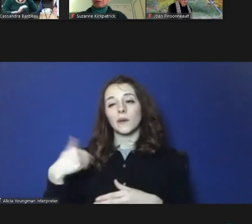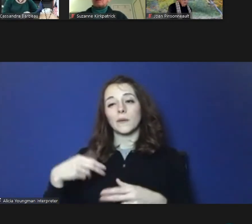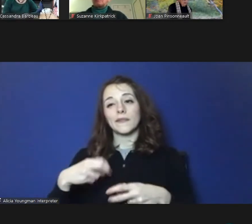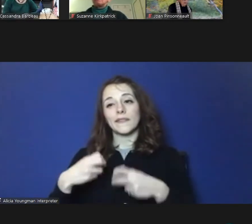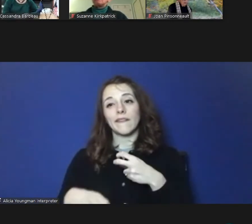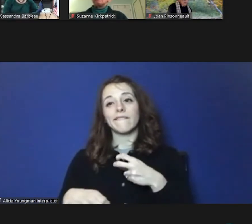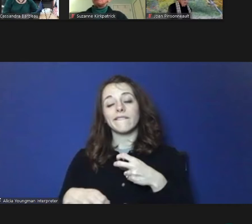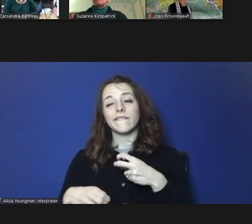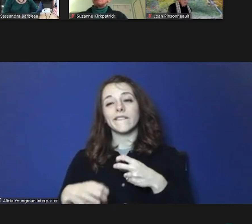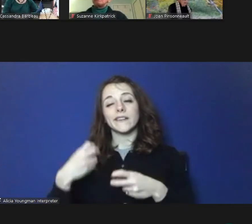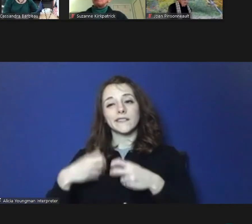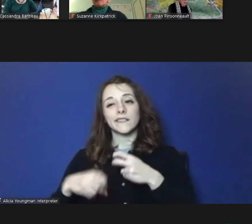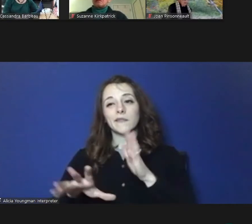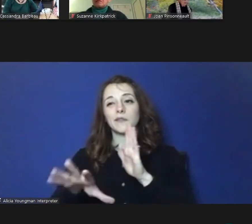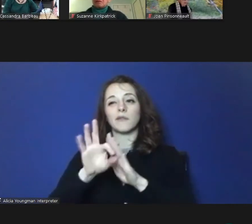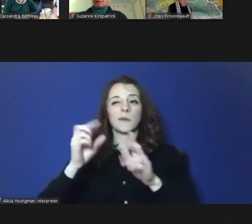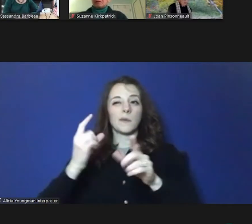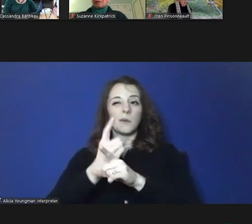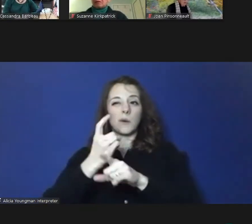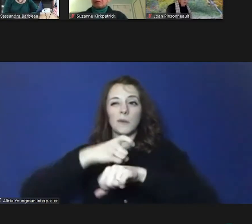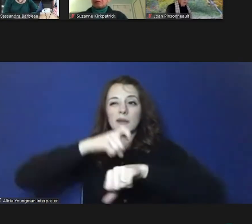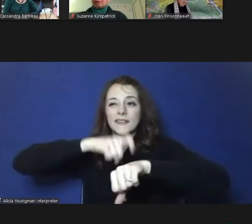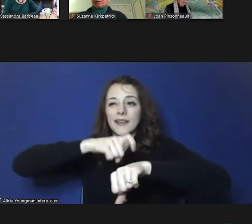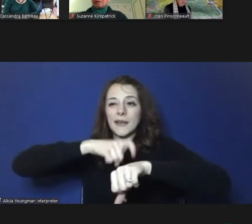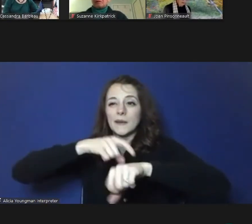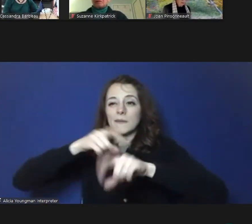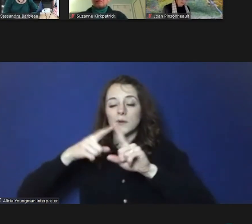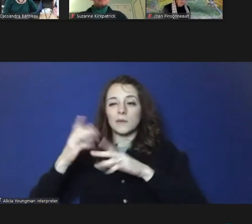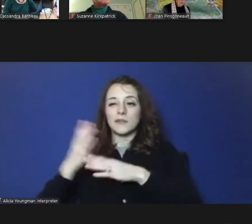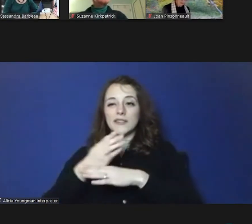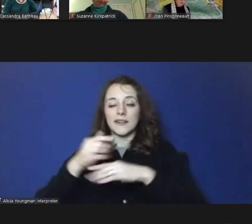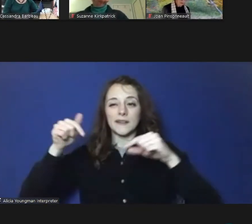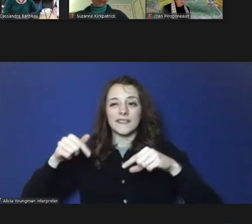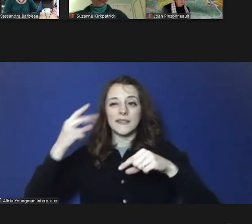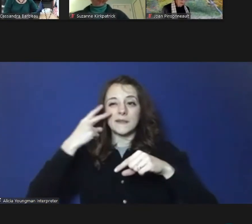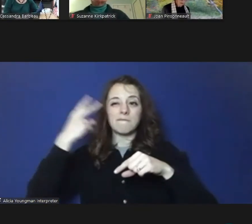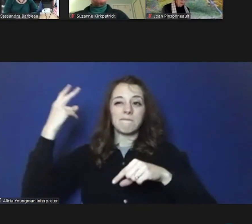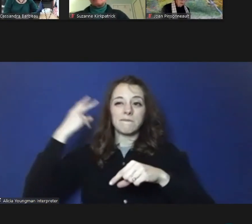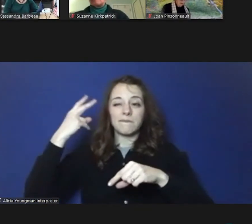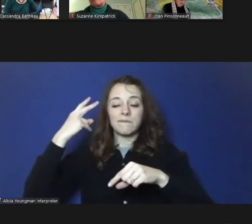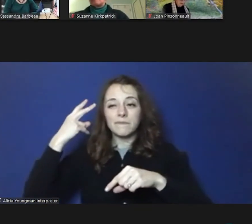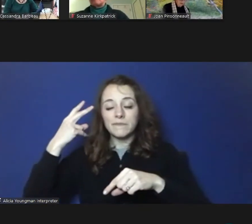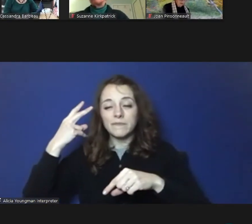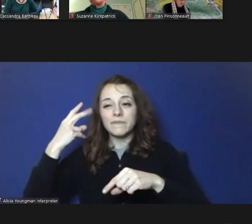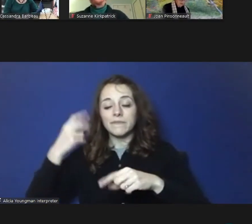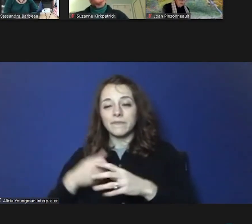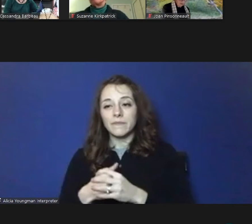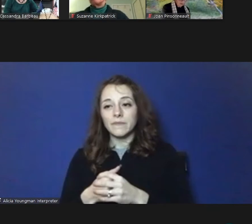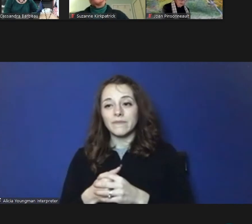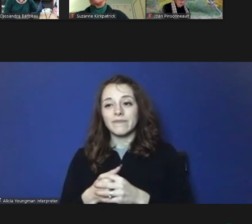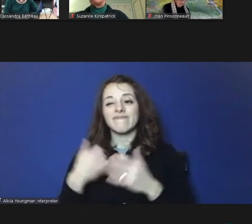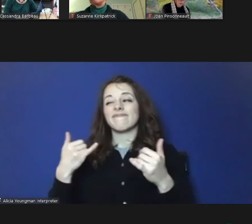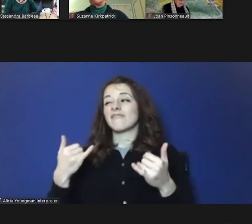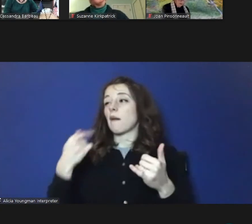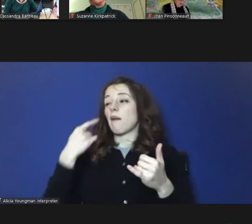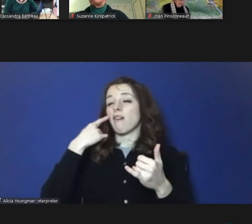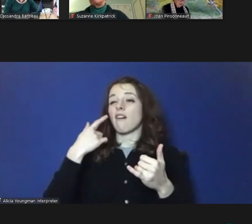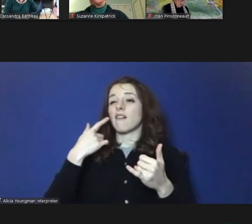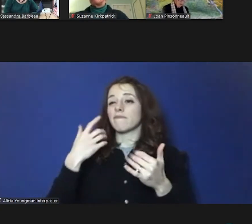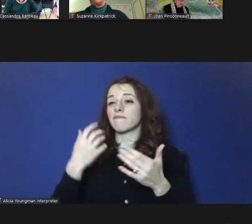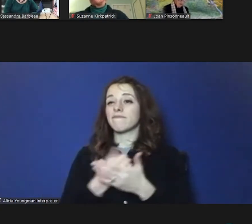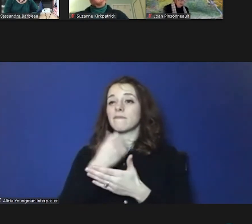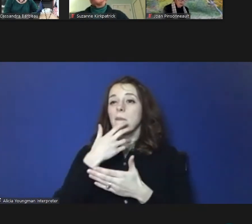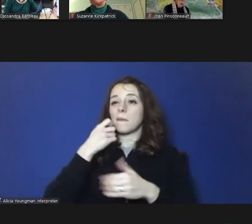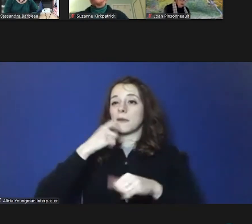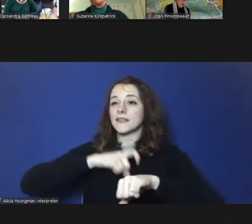to find the appropriate time to do this, and I thought there would probably be no better time than